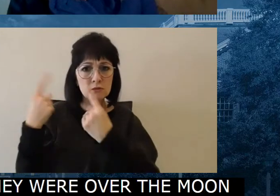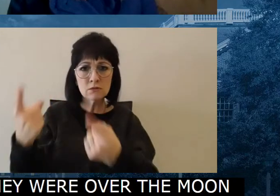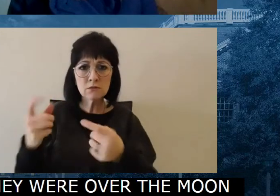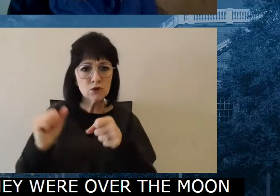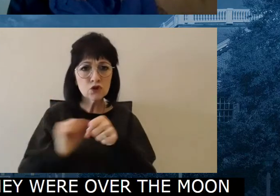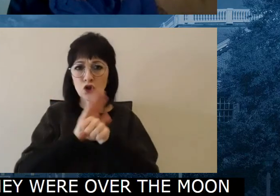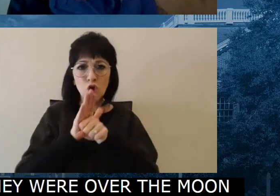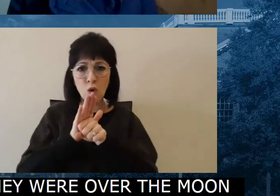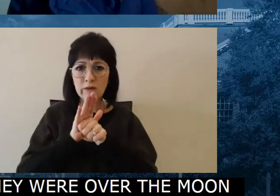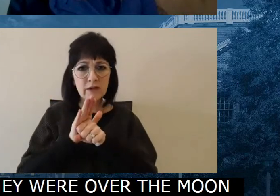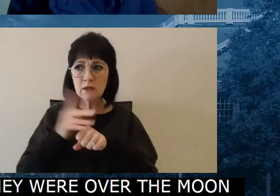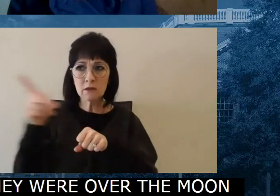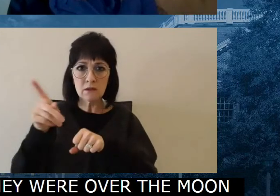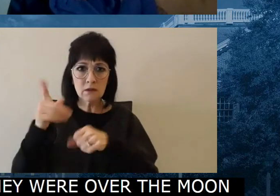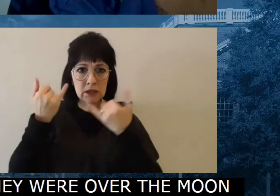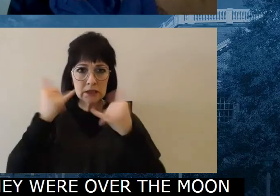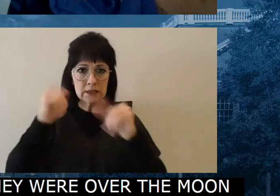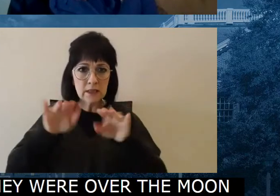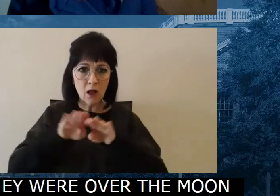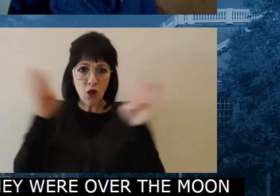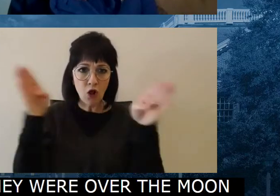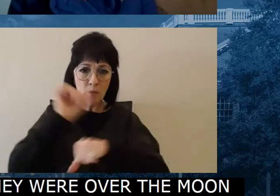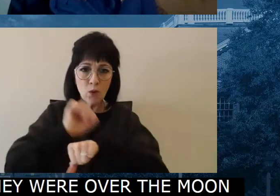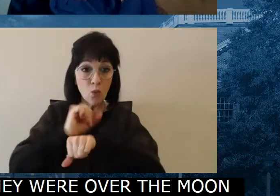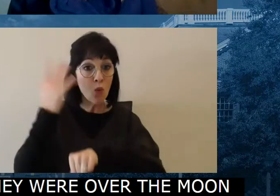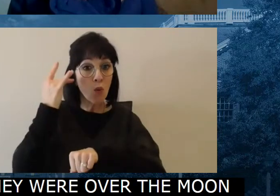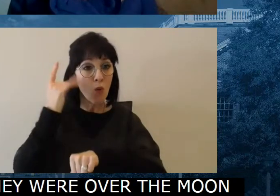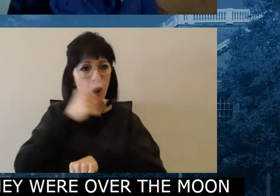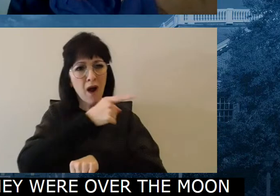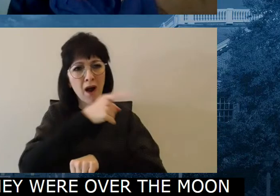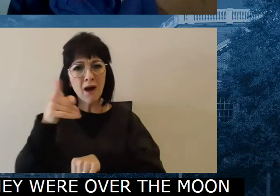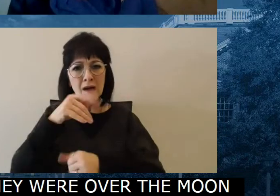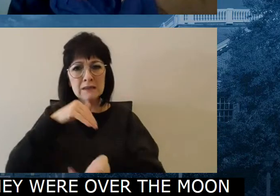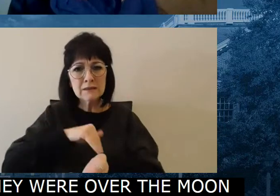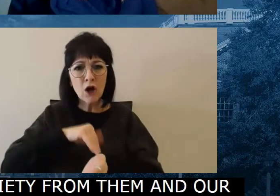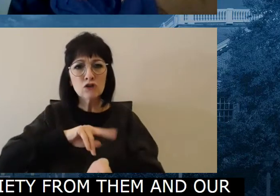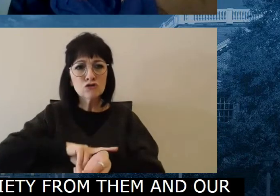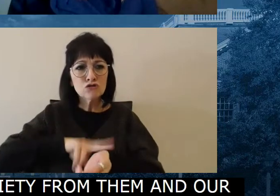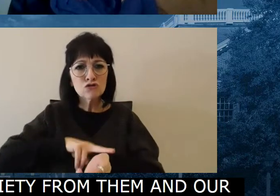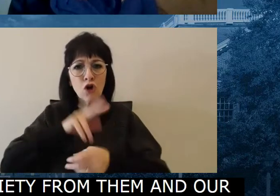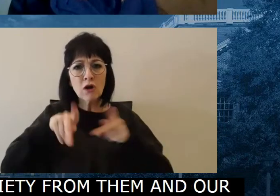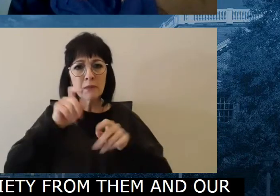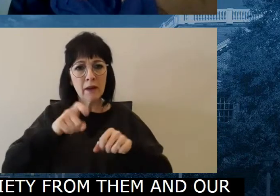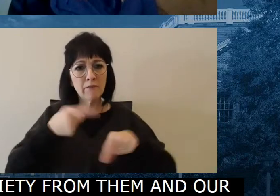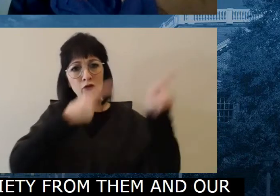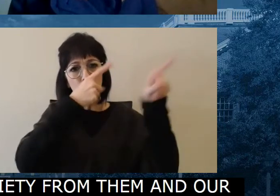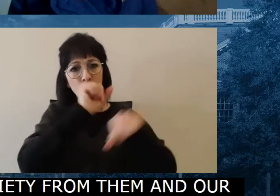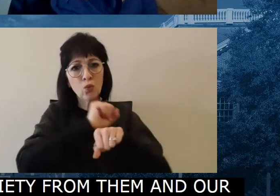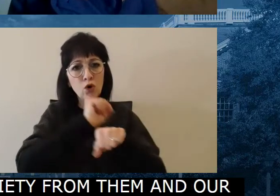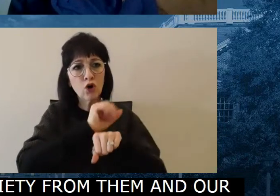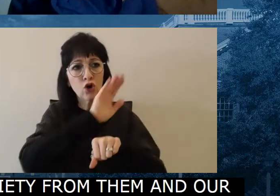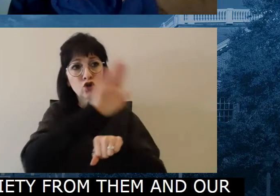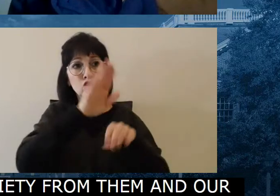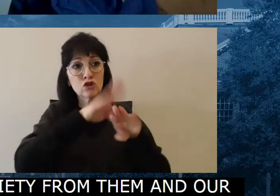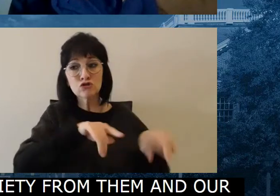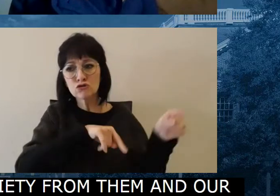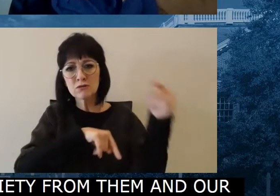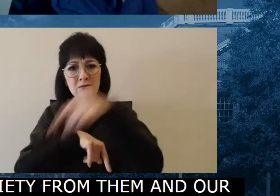and from our teachers has huge benefits beyond just the health benefits. So really